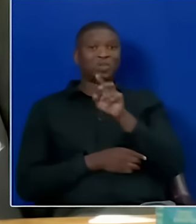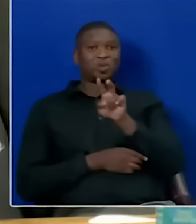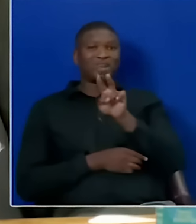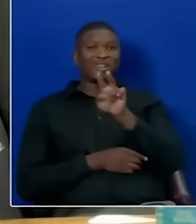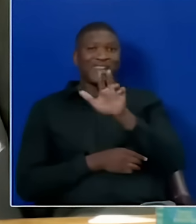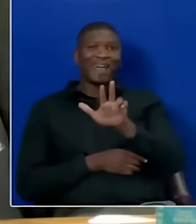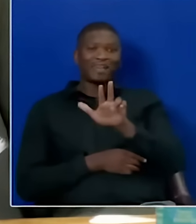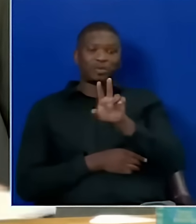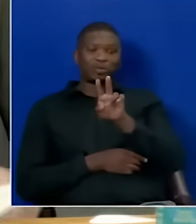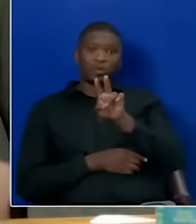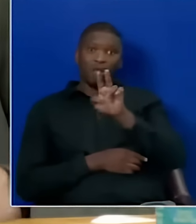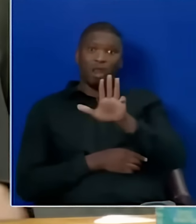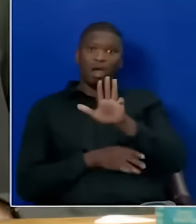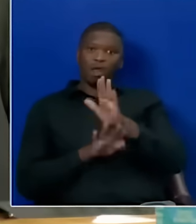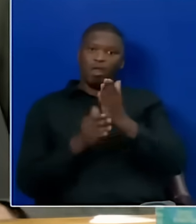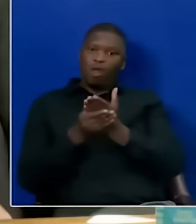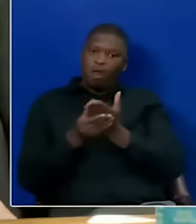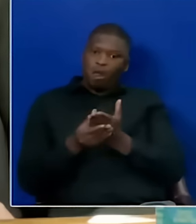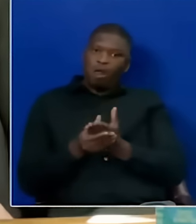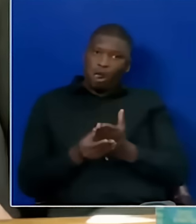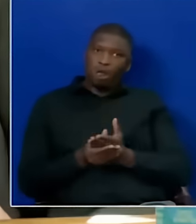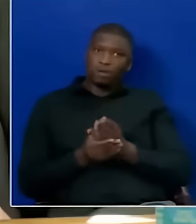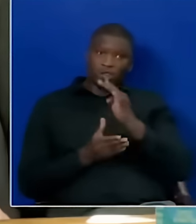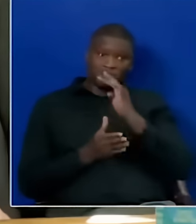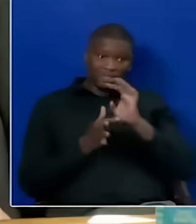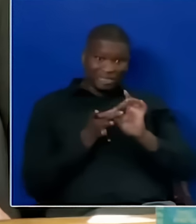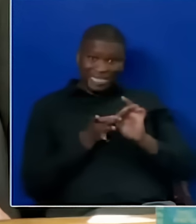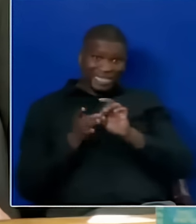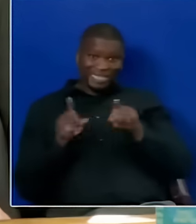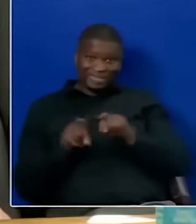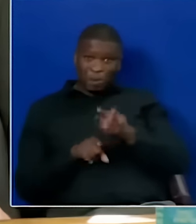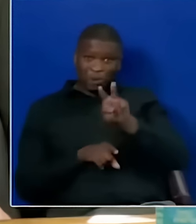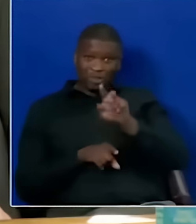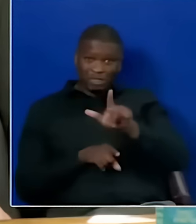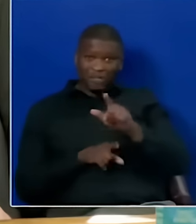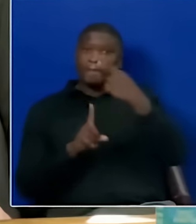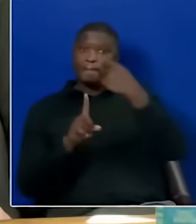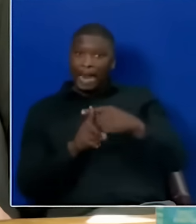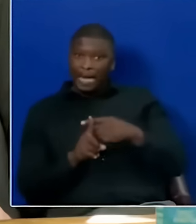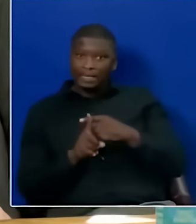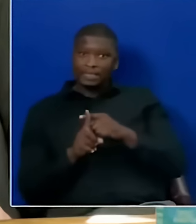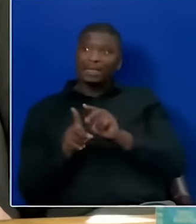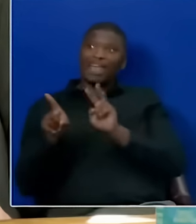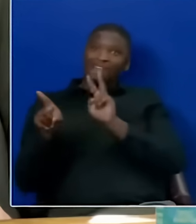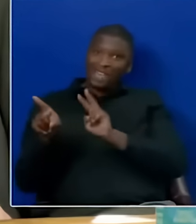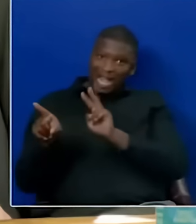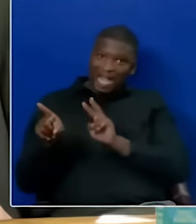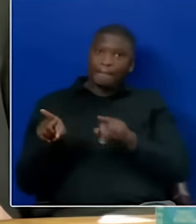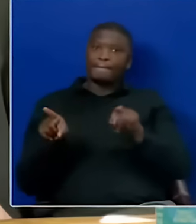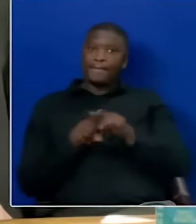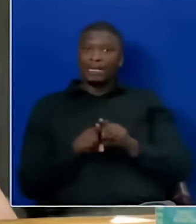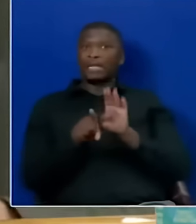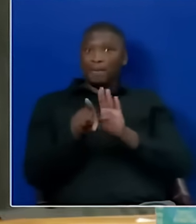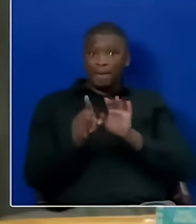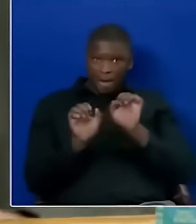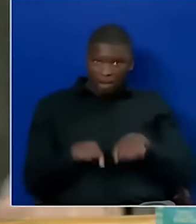And would that be the 27 we've just discussed, plus Bramley, plus Vereeniging? That is correct, yes, Commissioner.